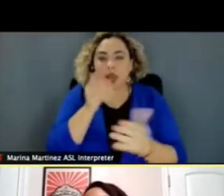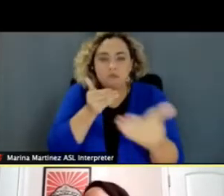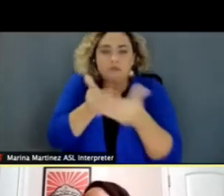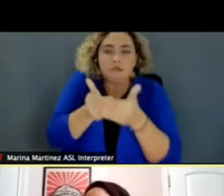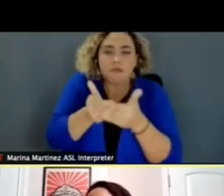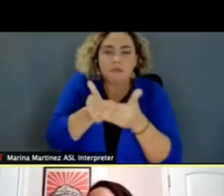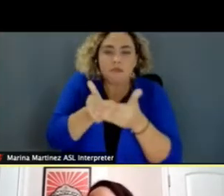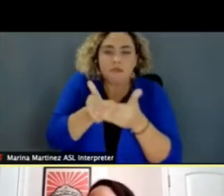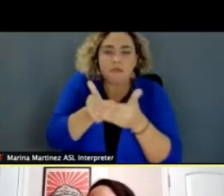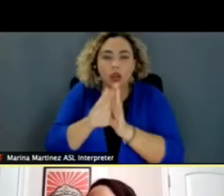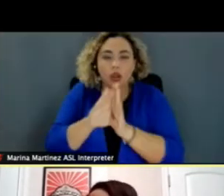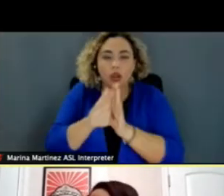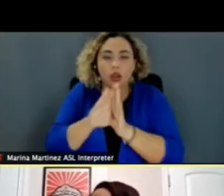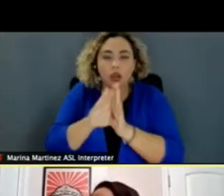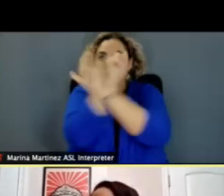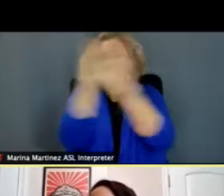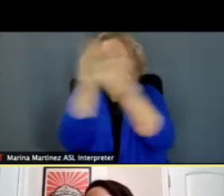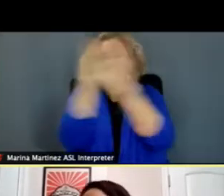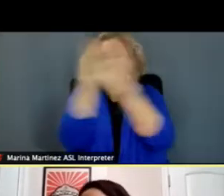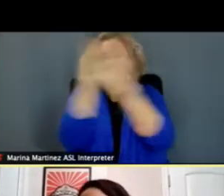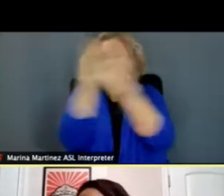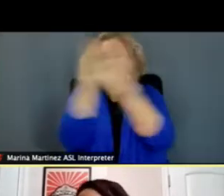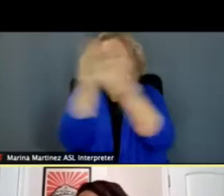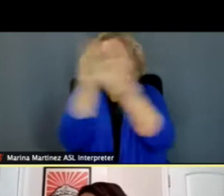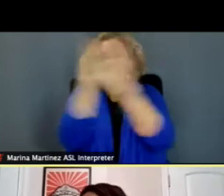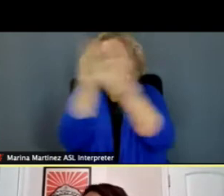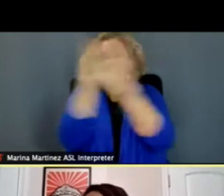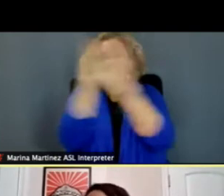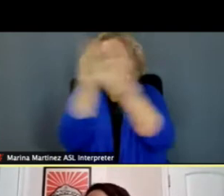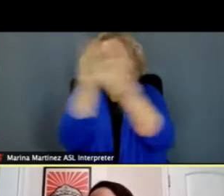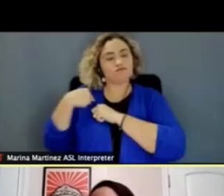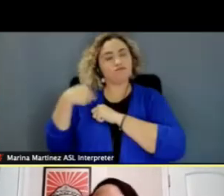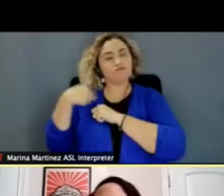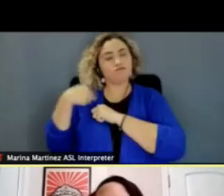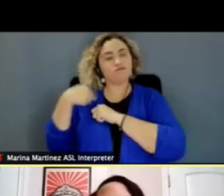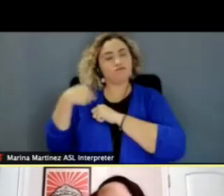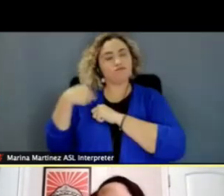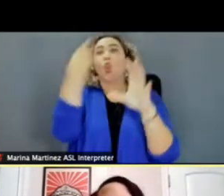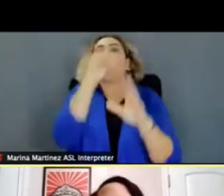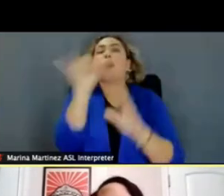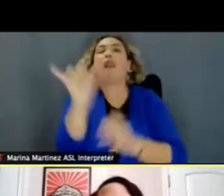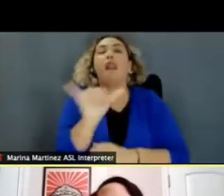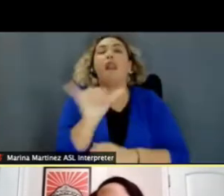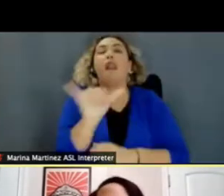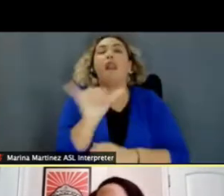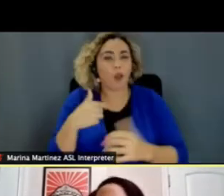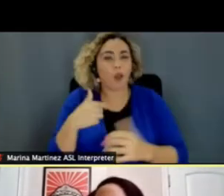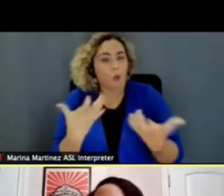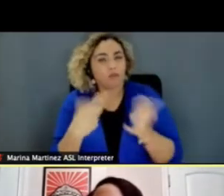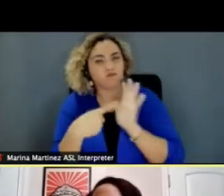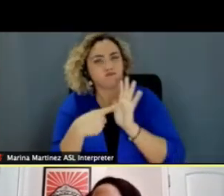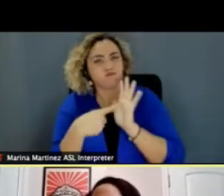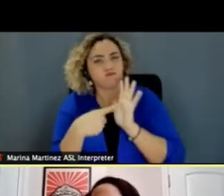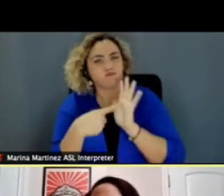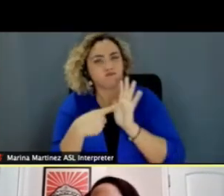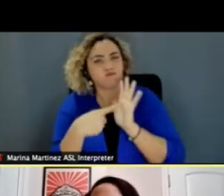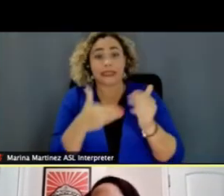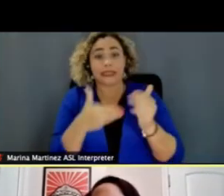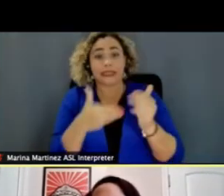I imagine these men appear to be. And the next